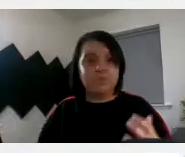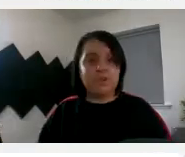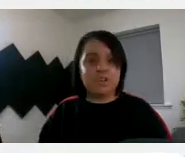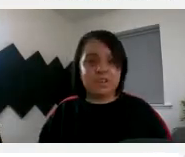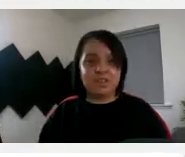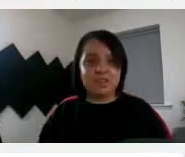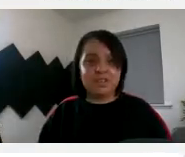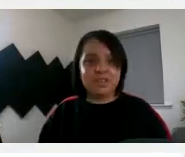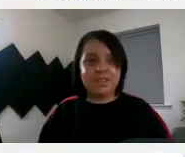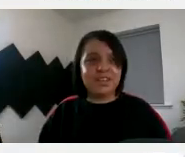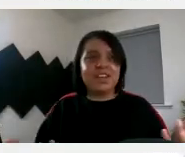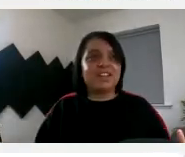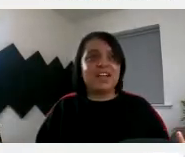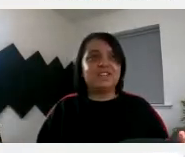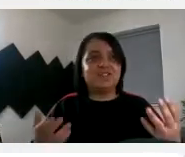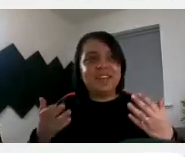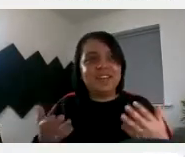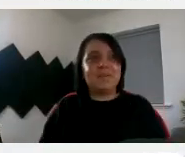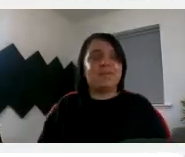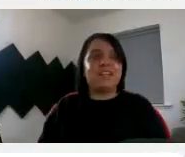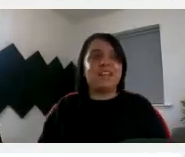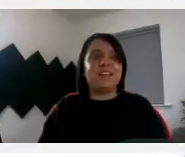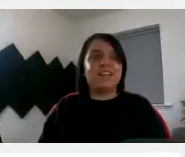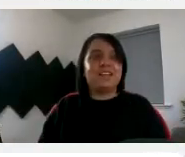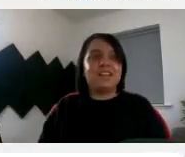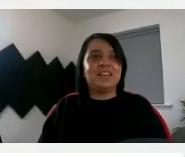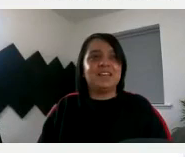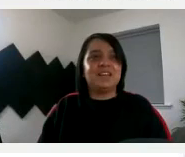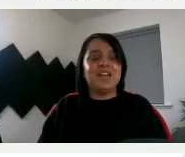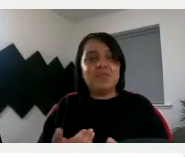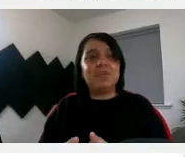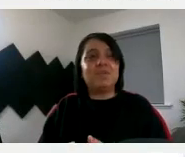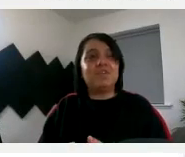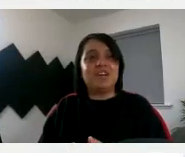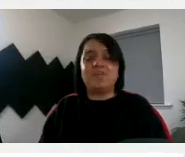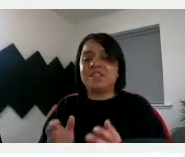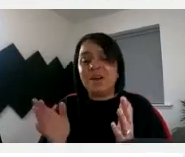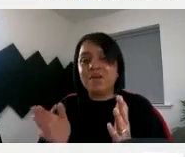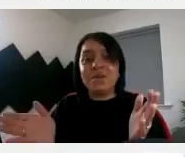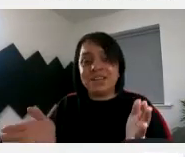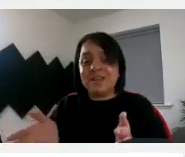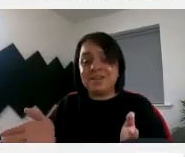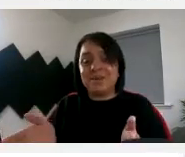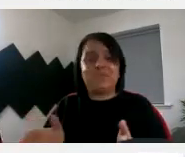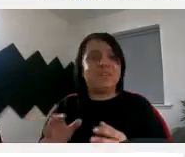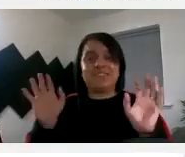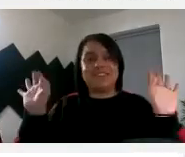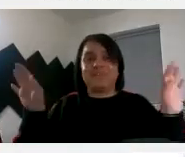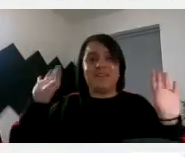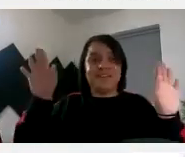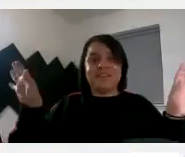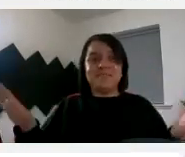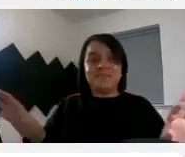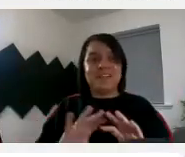kettle's broken. You say it like that, just randomly put in there. If you want to be more nice about it, say, oh no, the kettle's broken, but that just sounds a